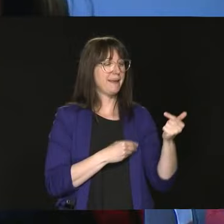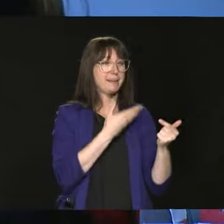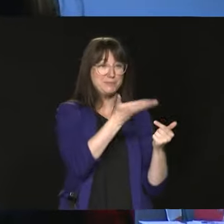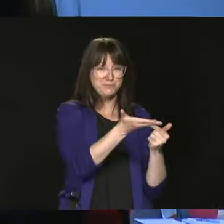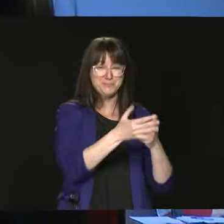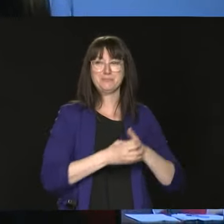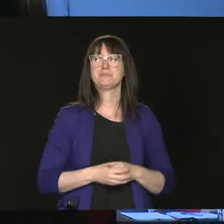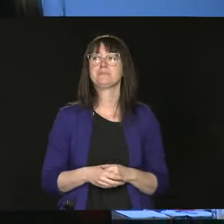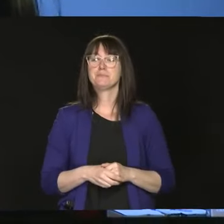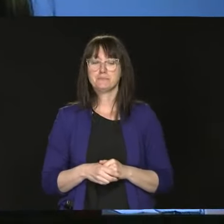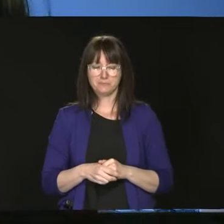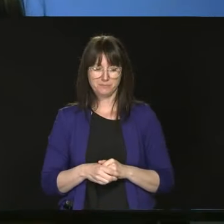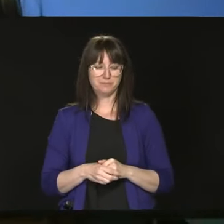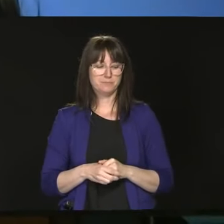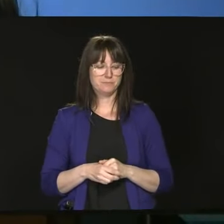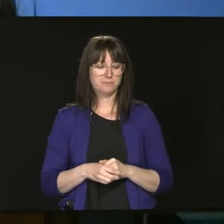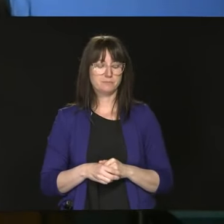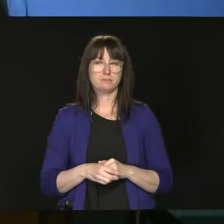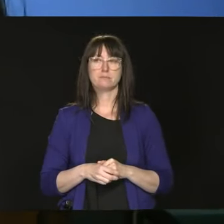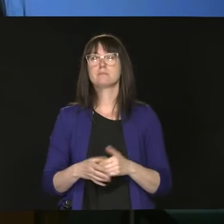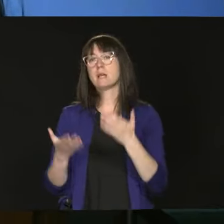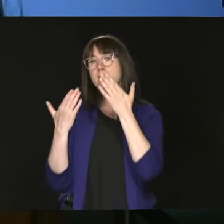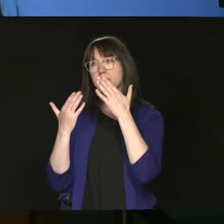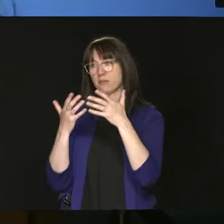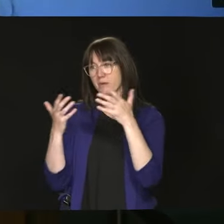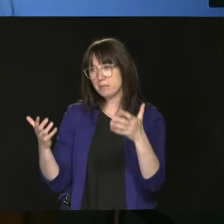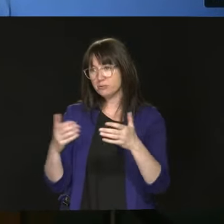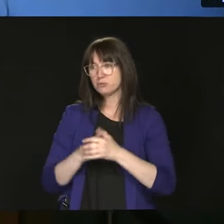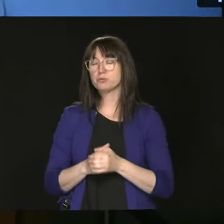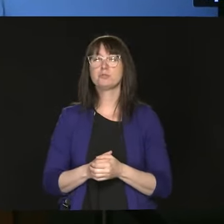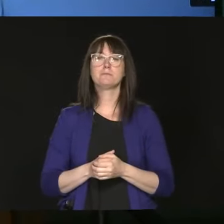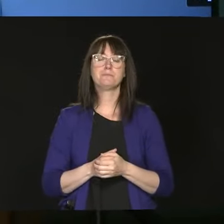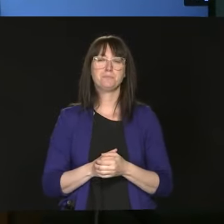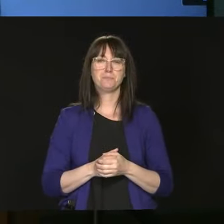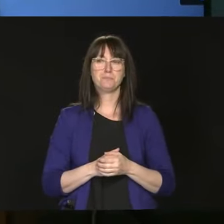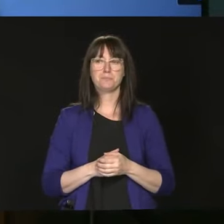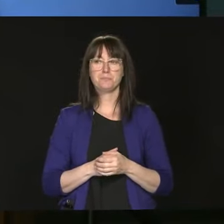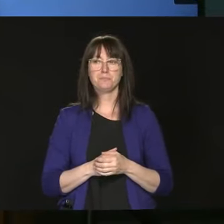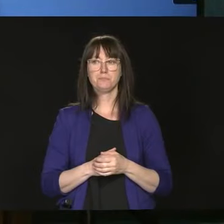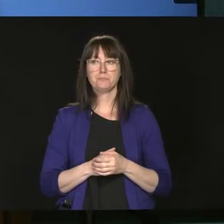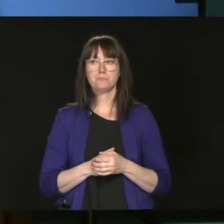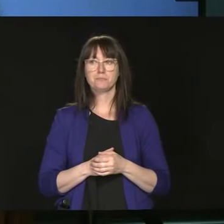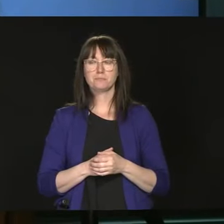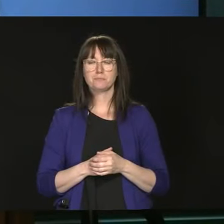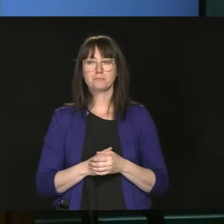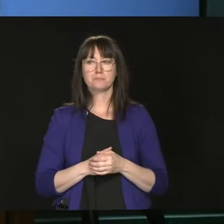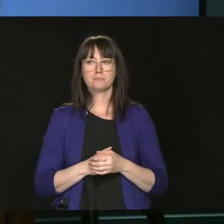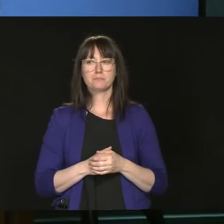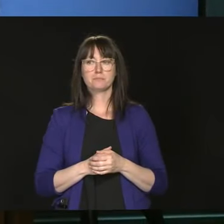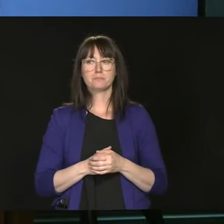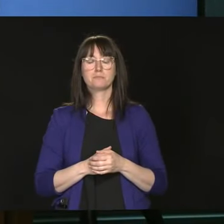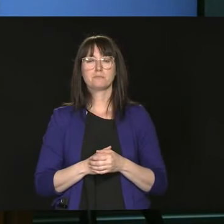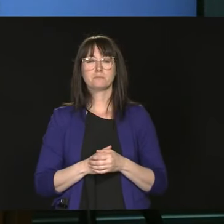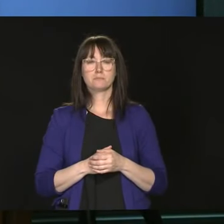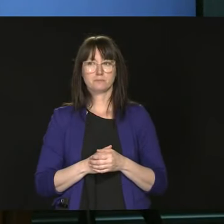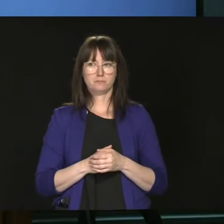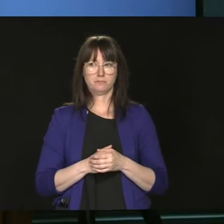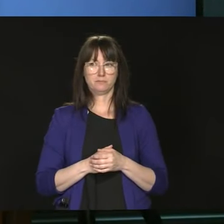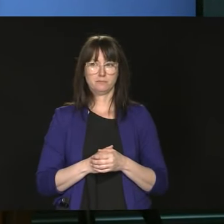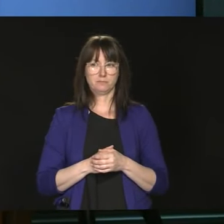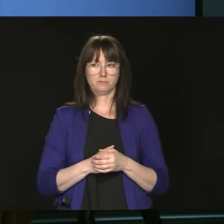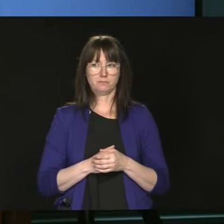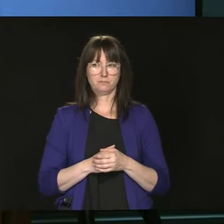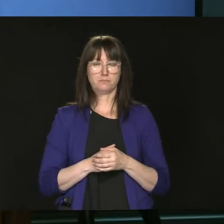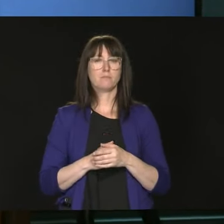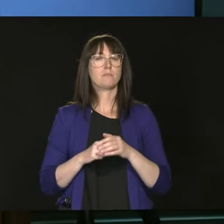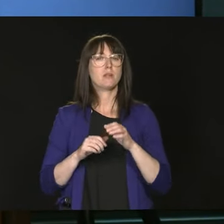much, Christian. Thank you, Bill. Bonjour tout le monde. And to all of the Canadian small business owners, entrepreneurs, and sole proprietors and communities across